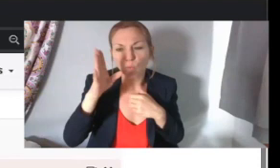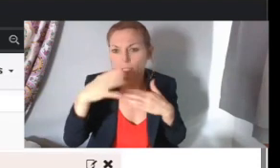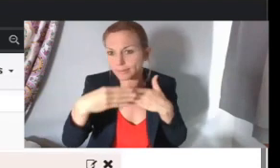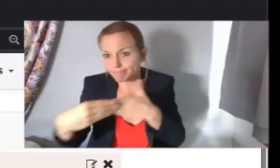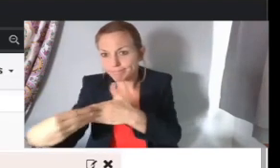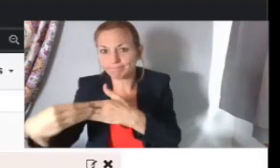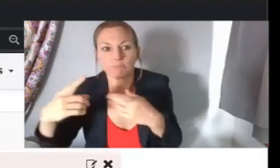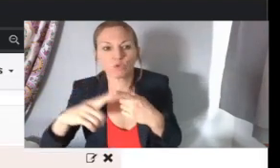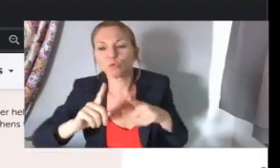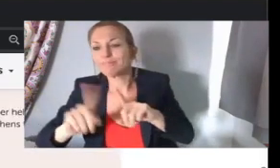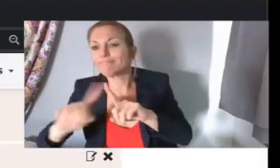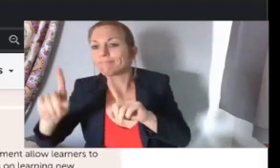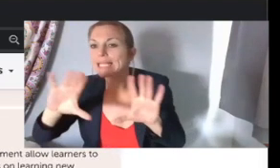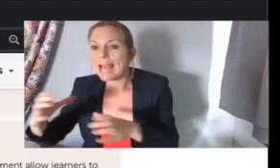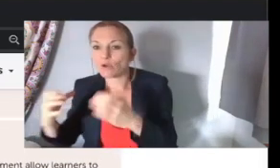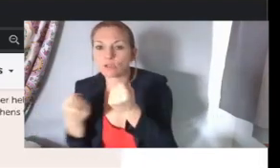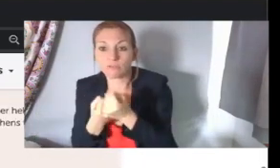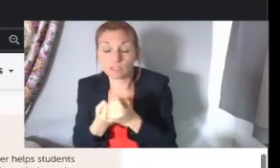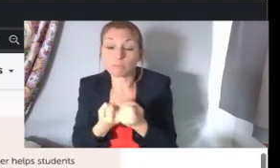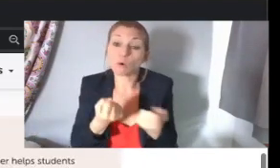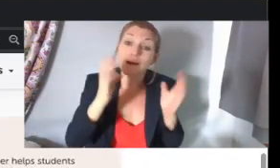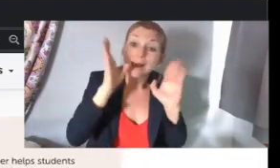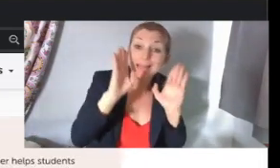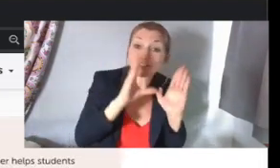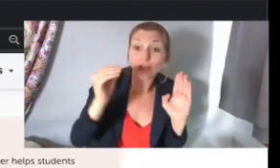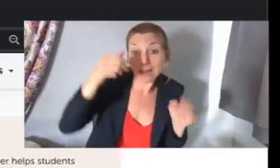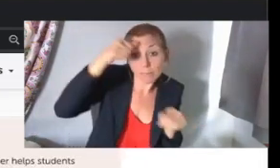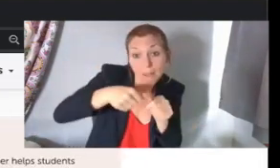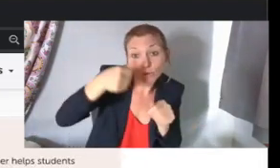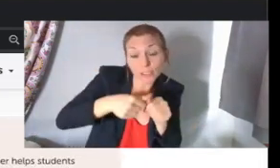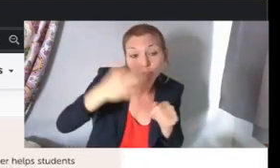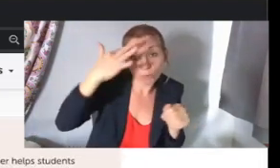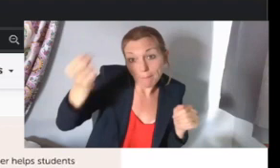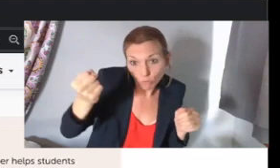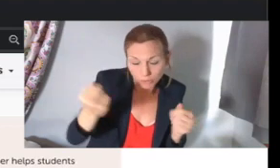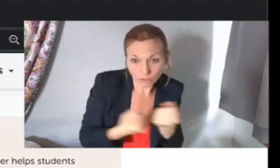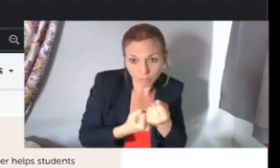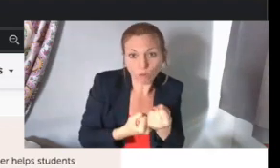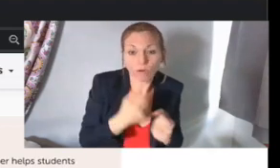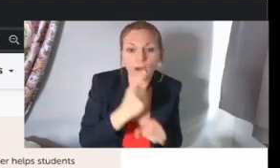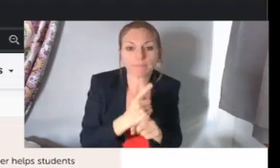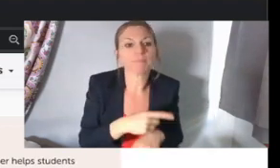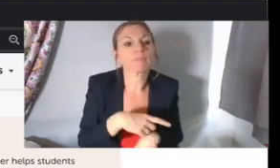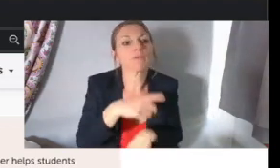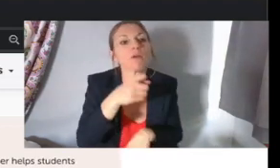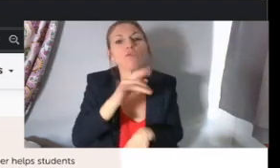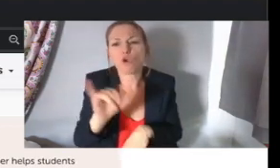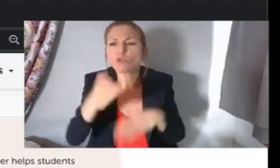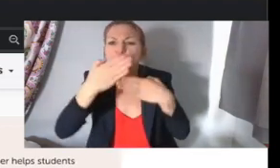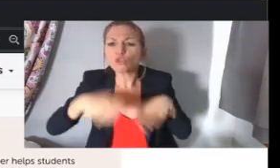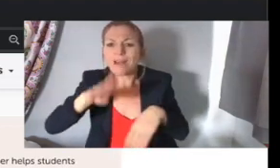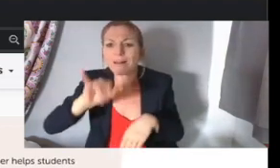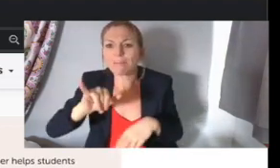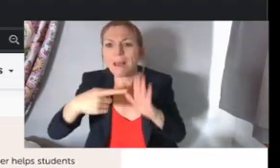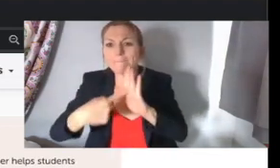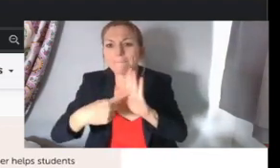like attention and memory supports. And they're also, you can see, divided by their models. So graphic organizer was